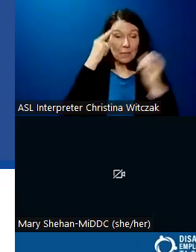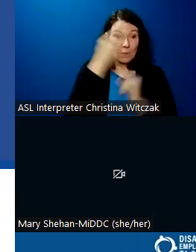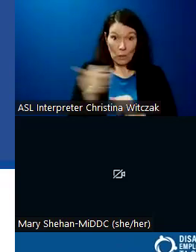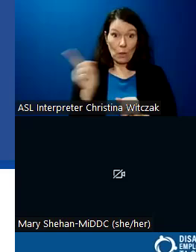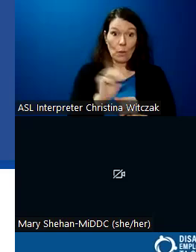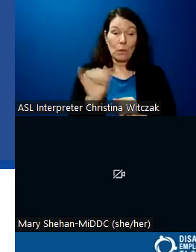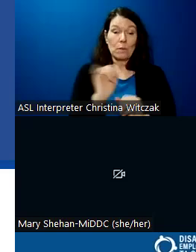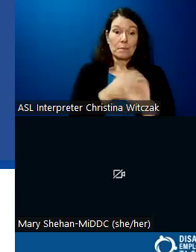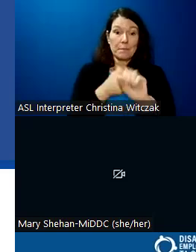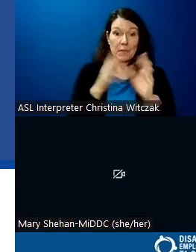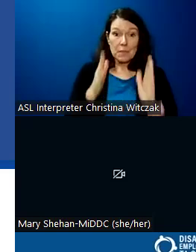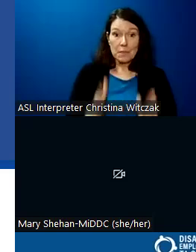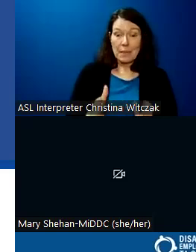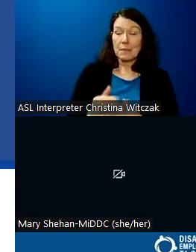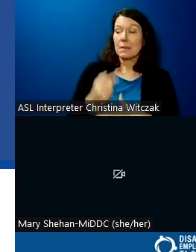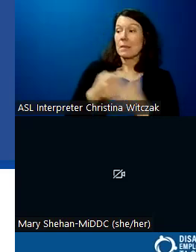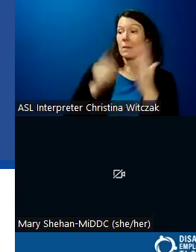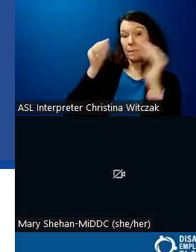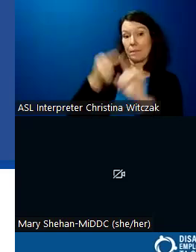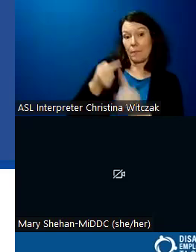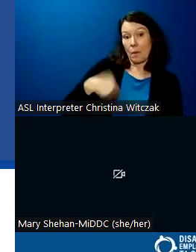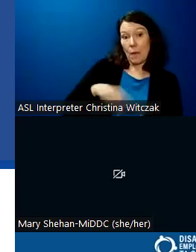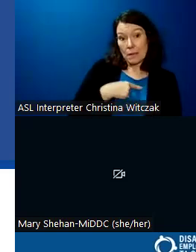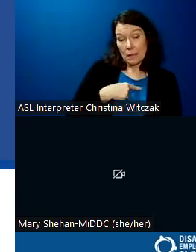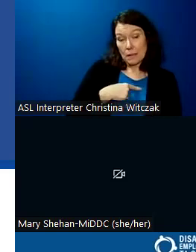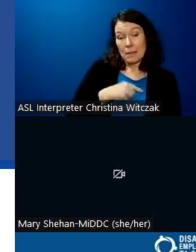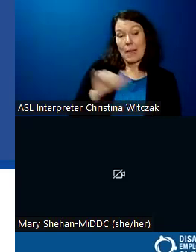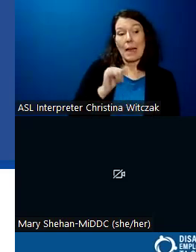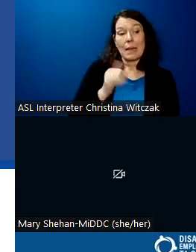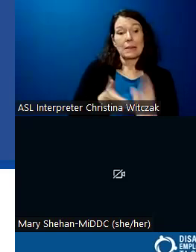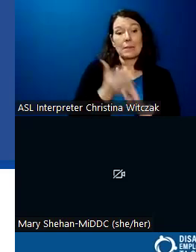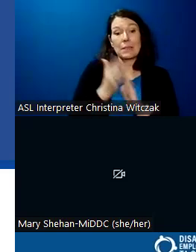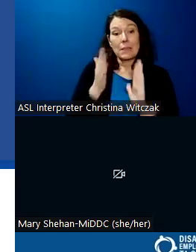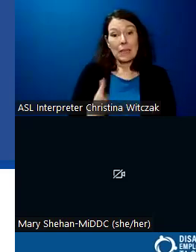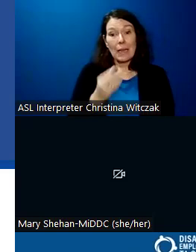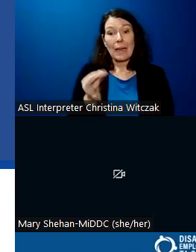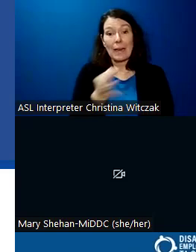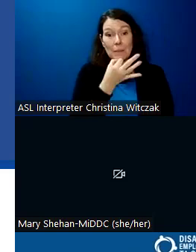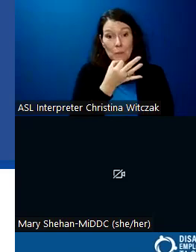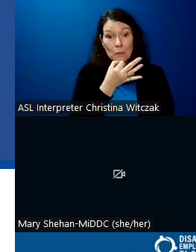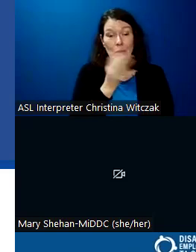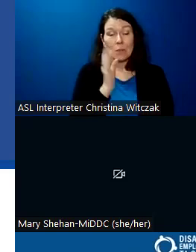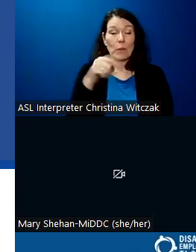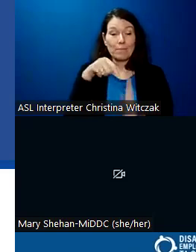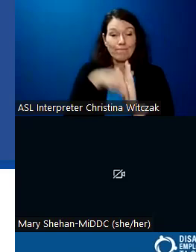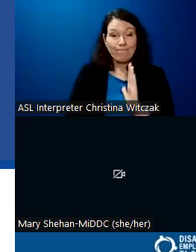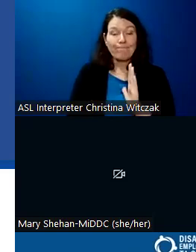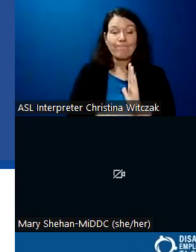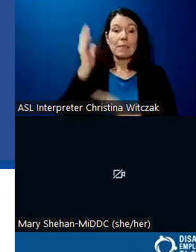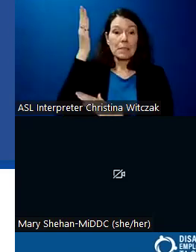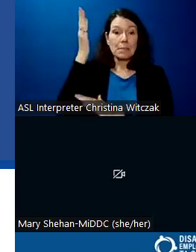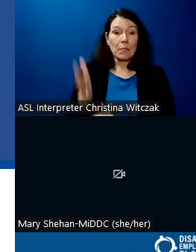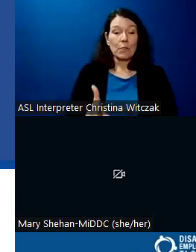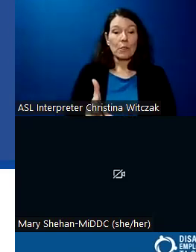you can expect from us as facilitators and experts in the field. We're going to dive into speaker